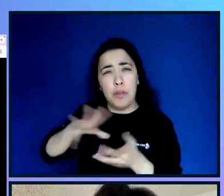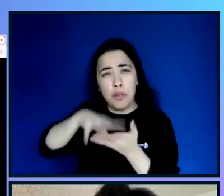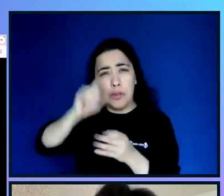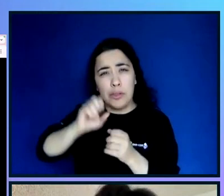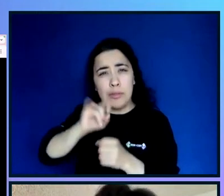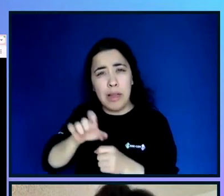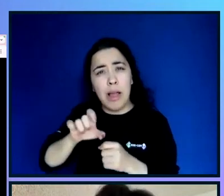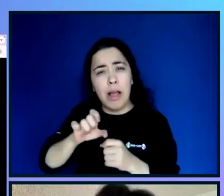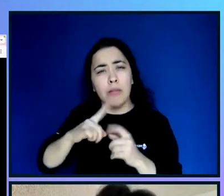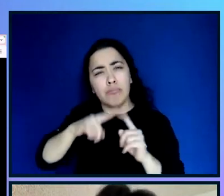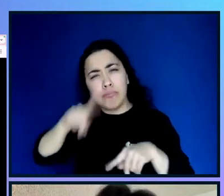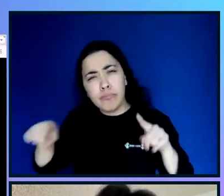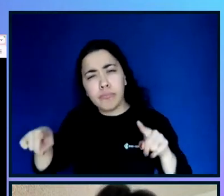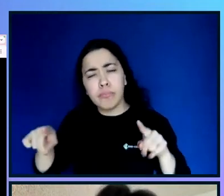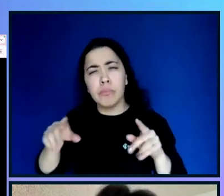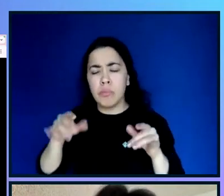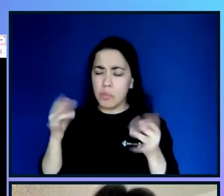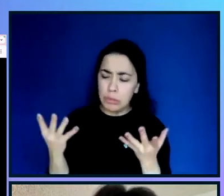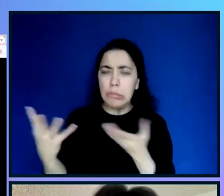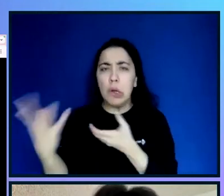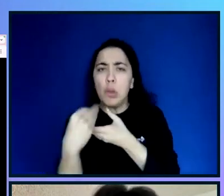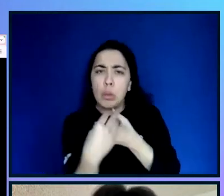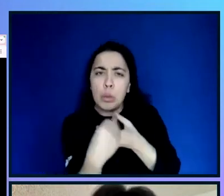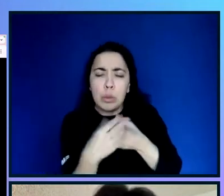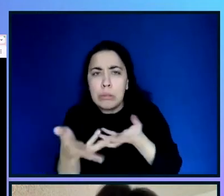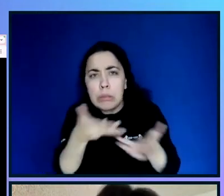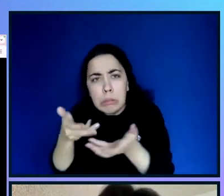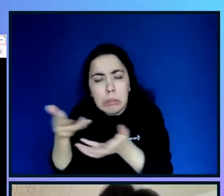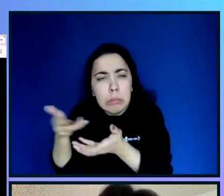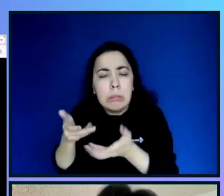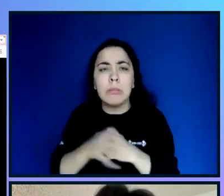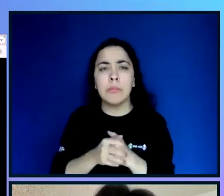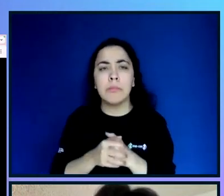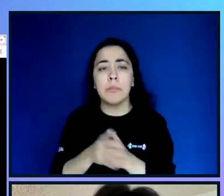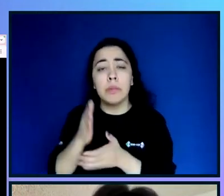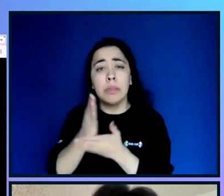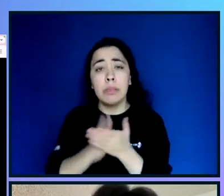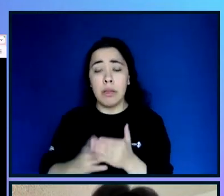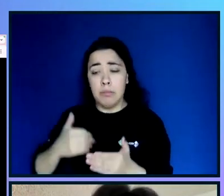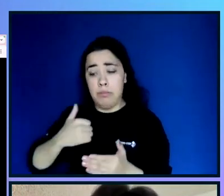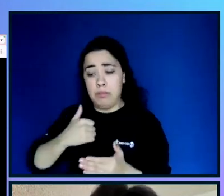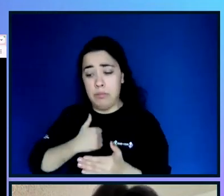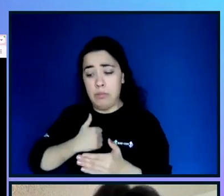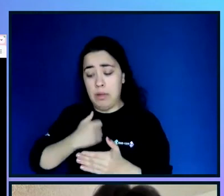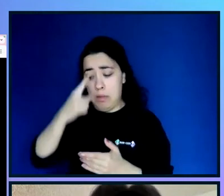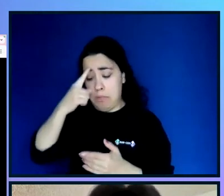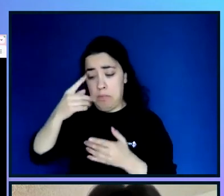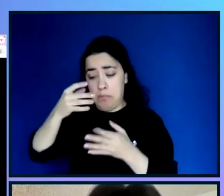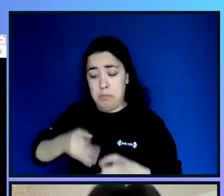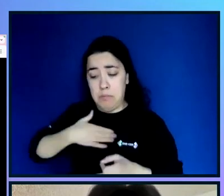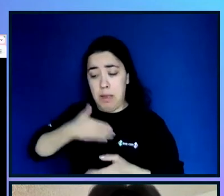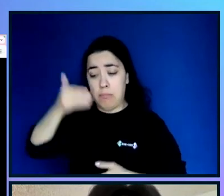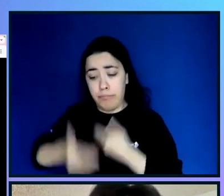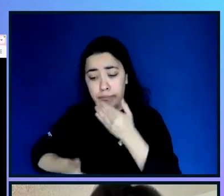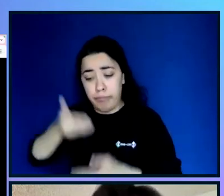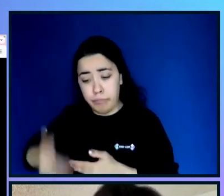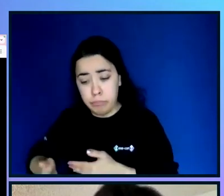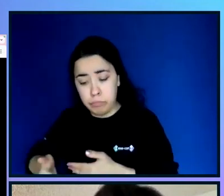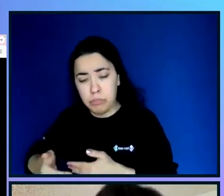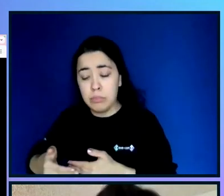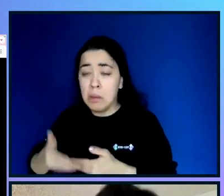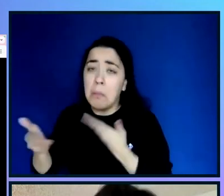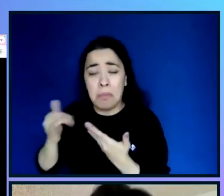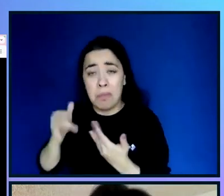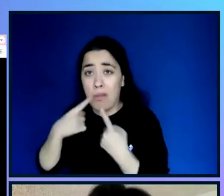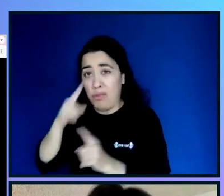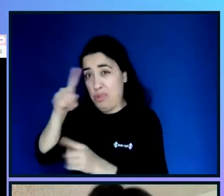no issues in an async environment, others may prefer learning or retaining information better in real time. And